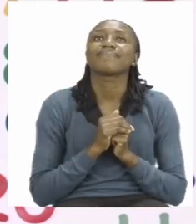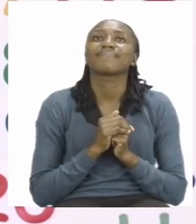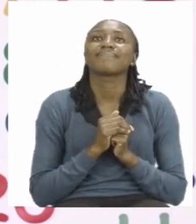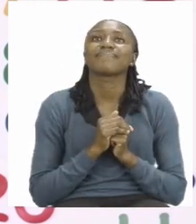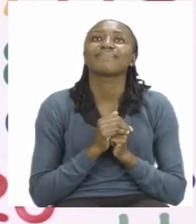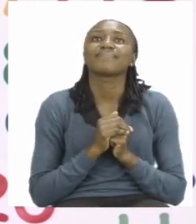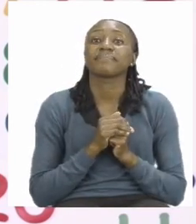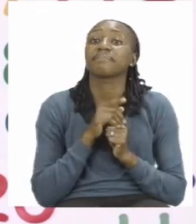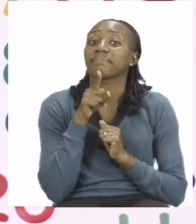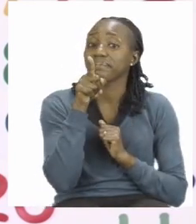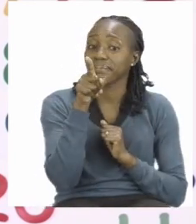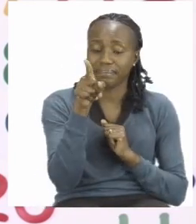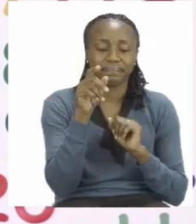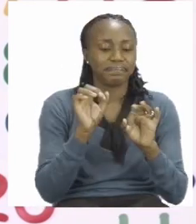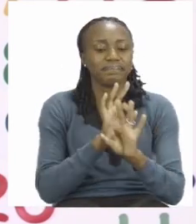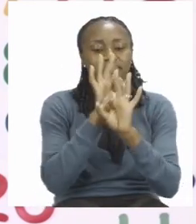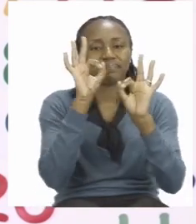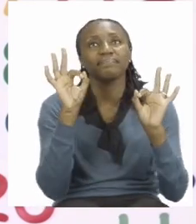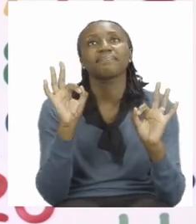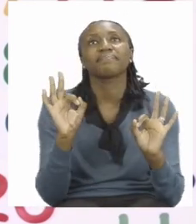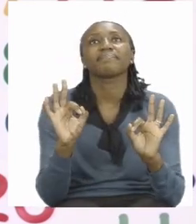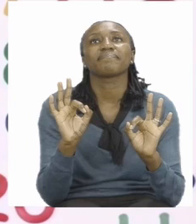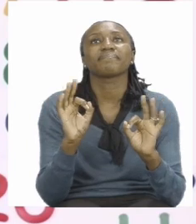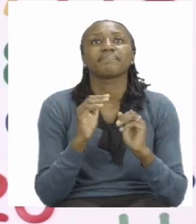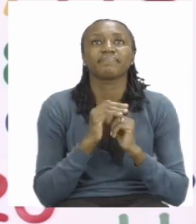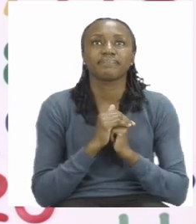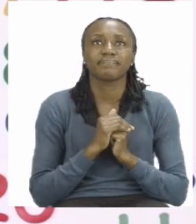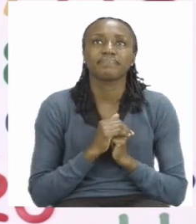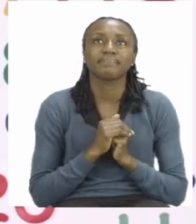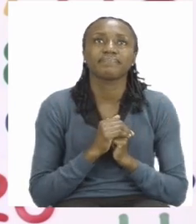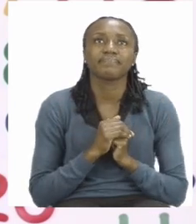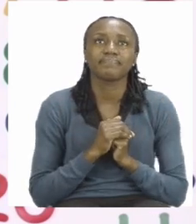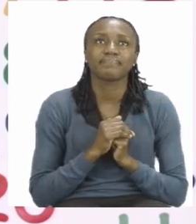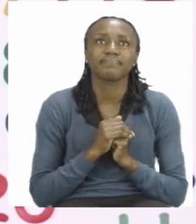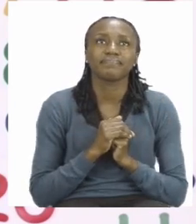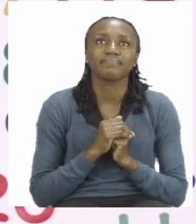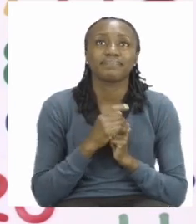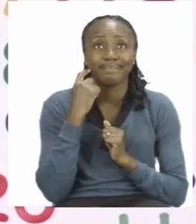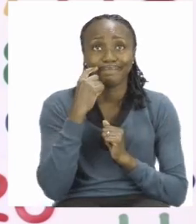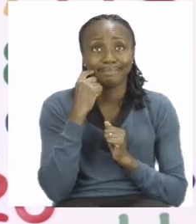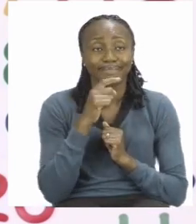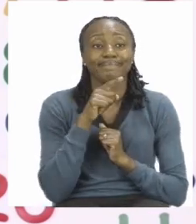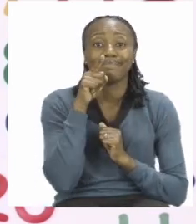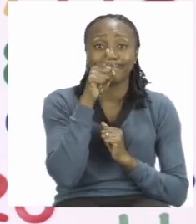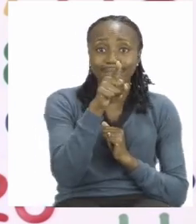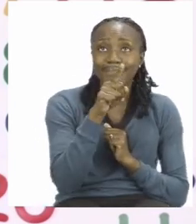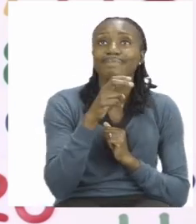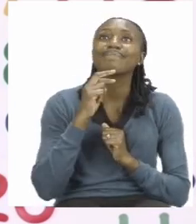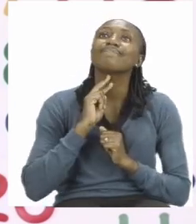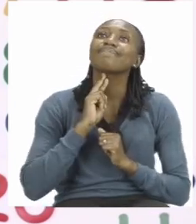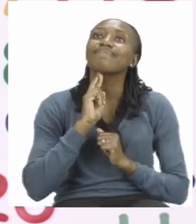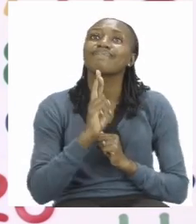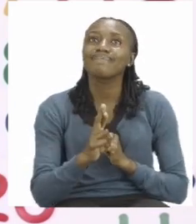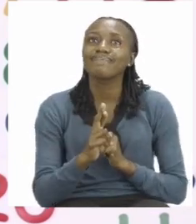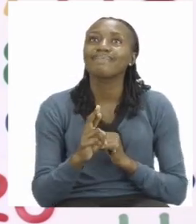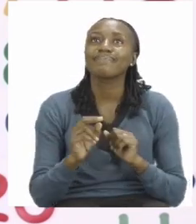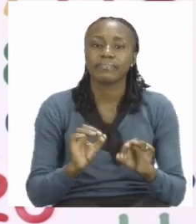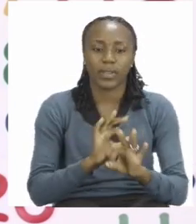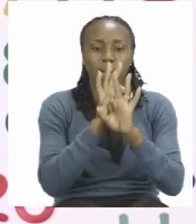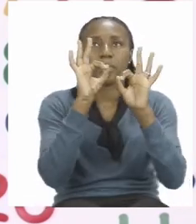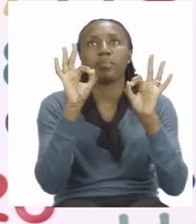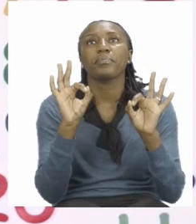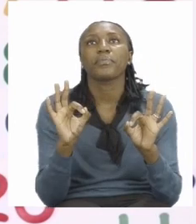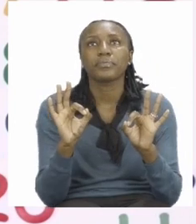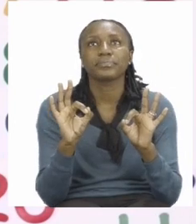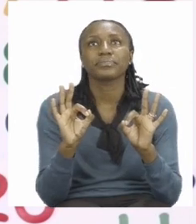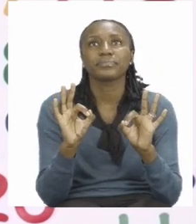again. You are beautiful. Good job, everyone. So take your